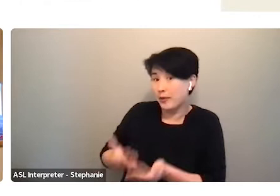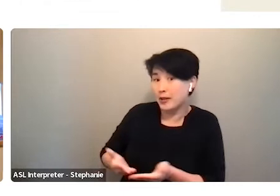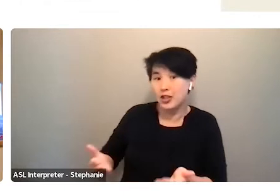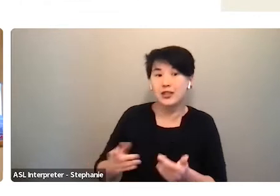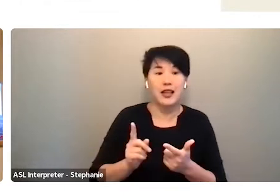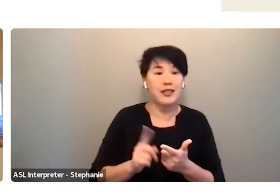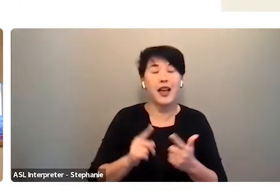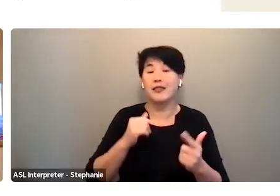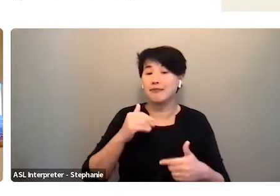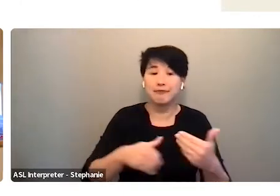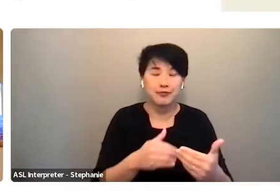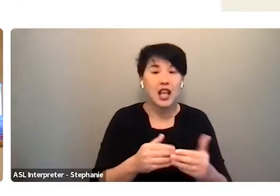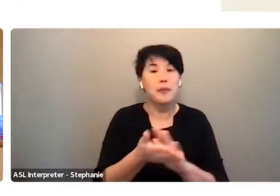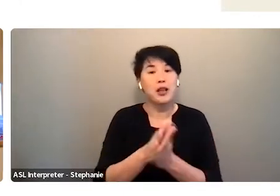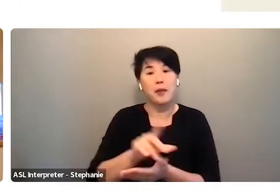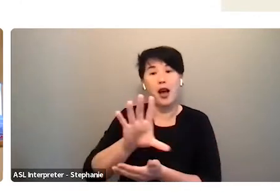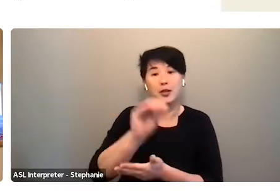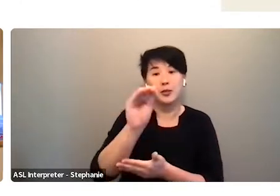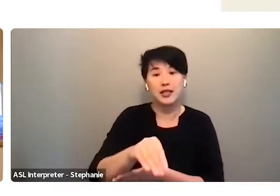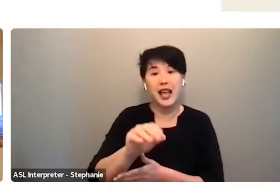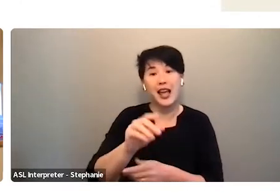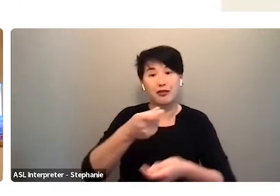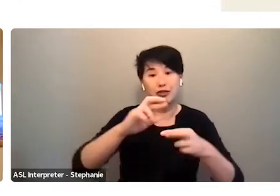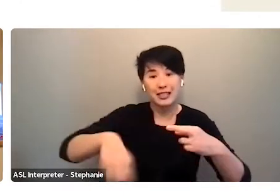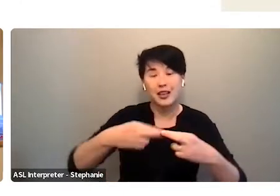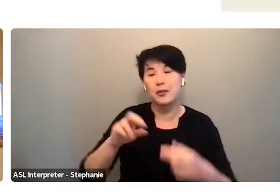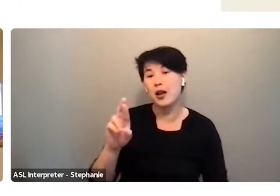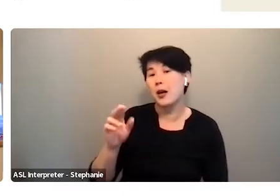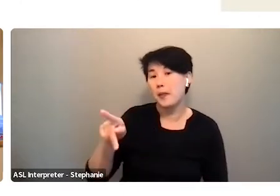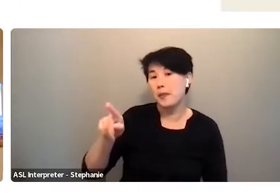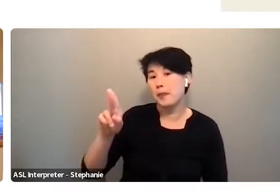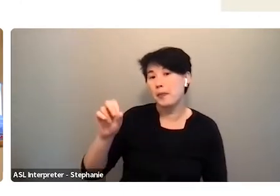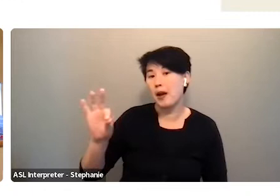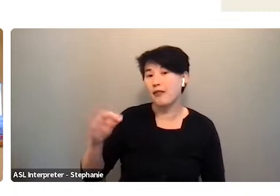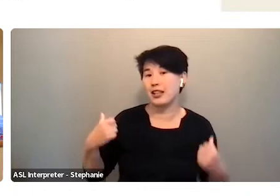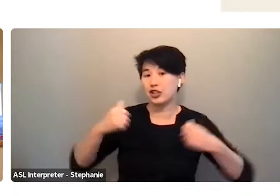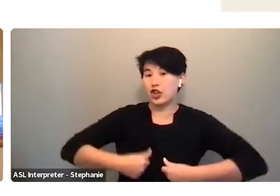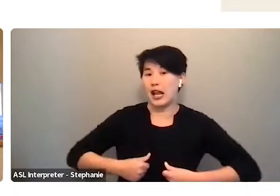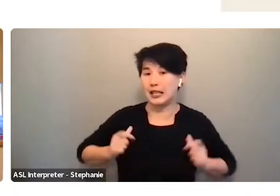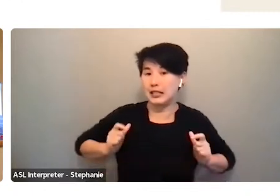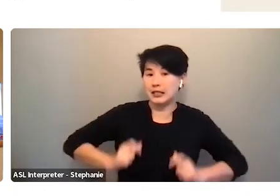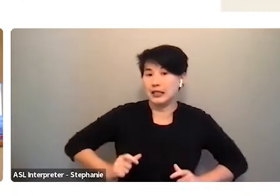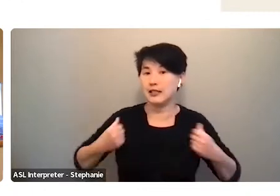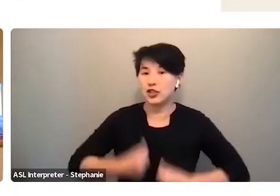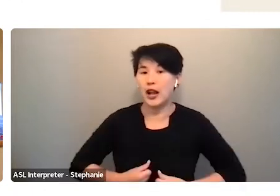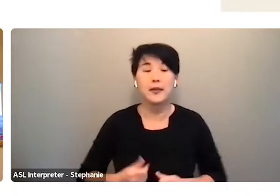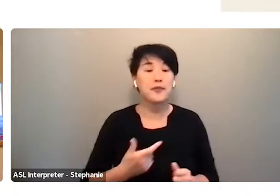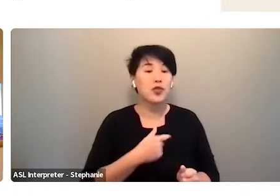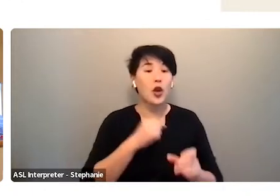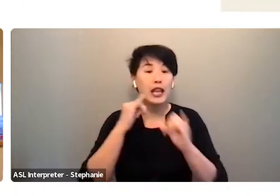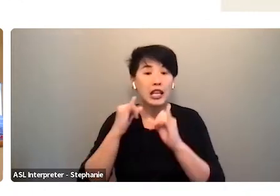a 100% recycled puffer jacket. I also did a bit of research, you can see below. So I interviewed and spoke